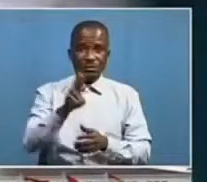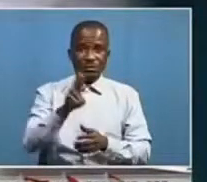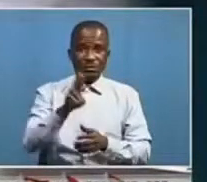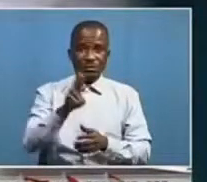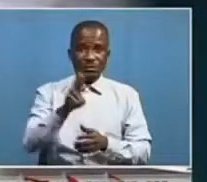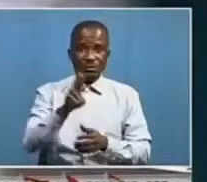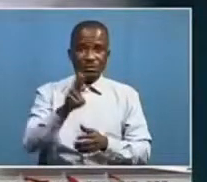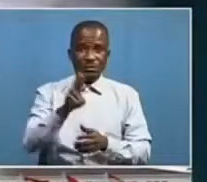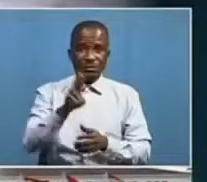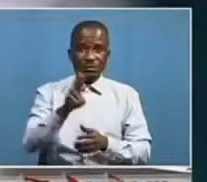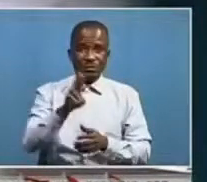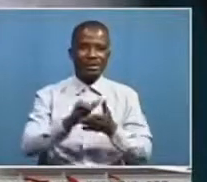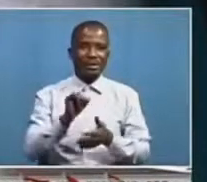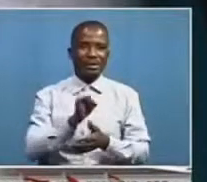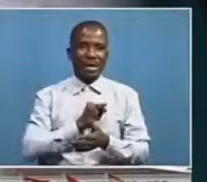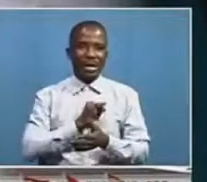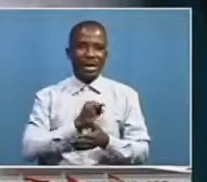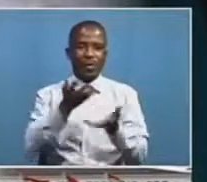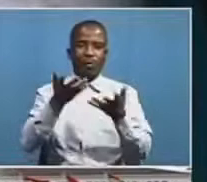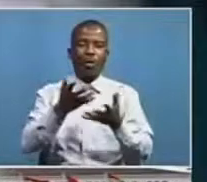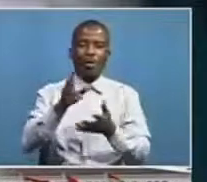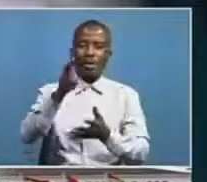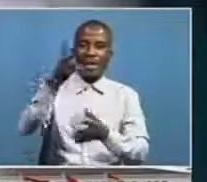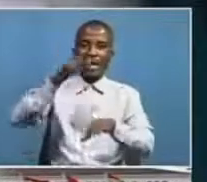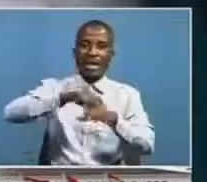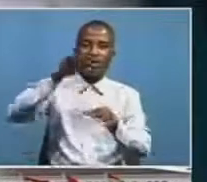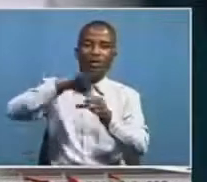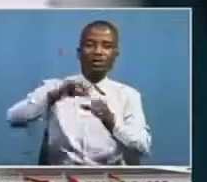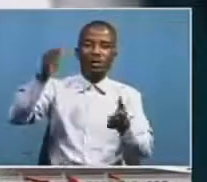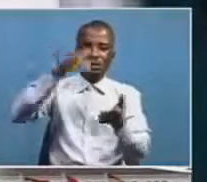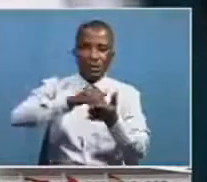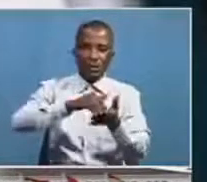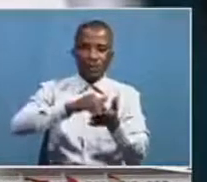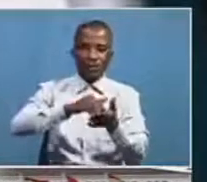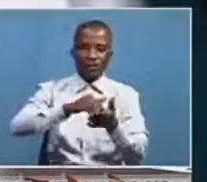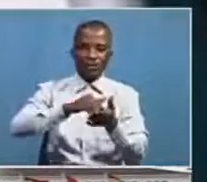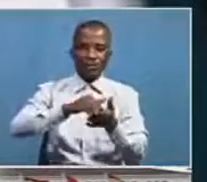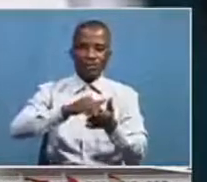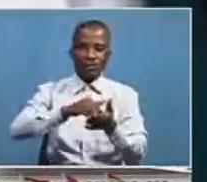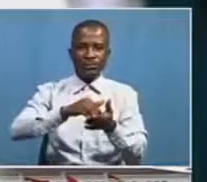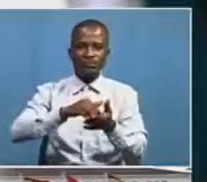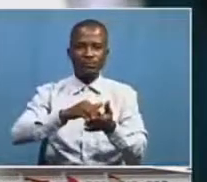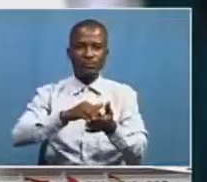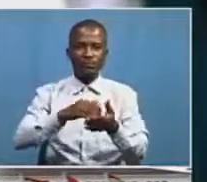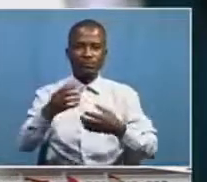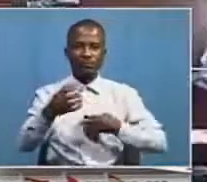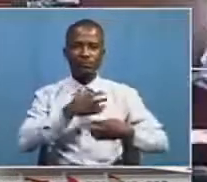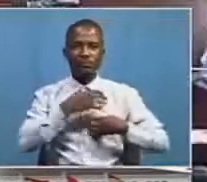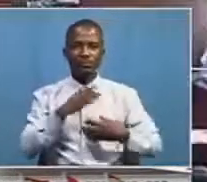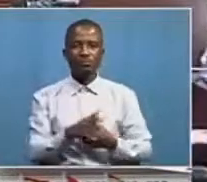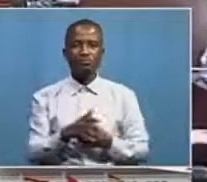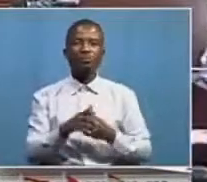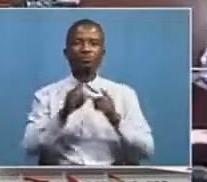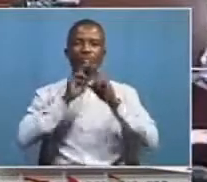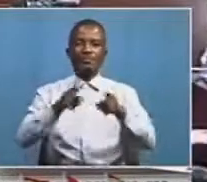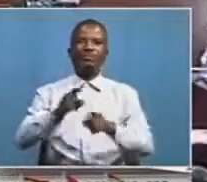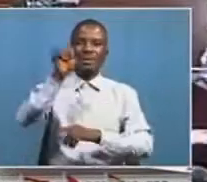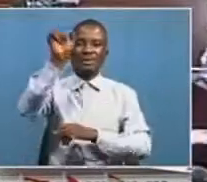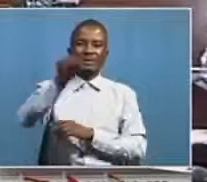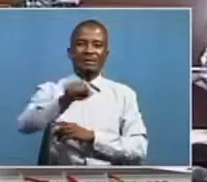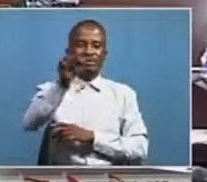claim that there should be a rerun between the second respondent and the petitioner. Answer: yes, my